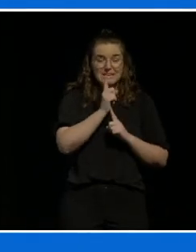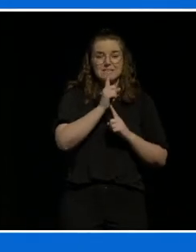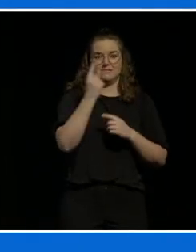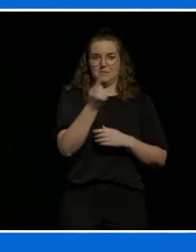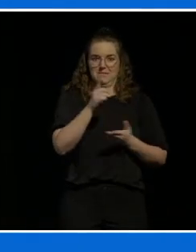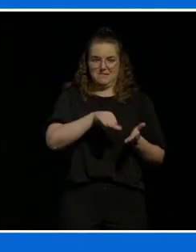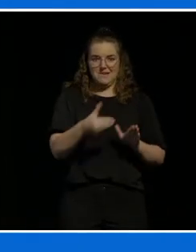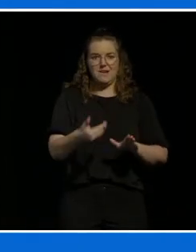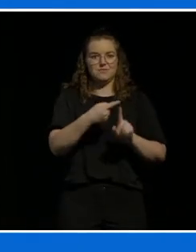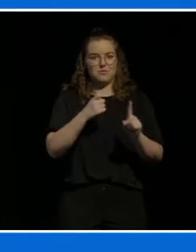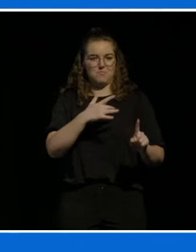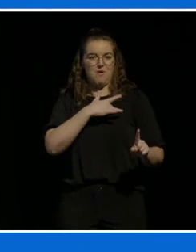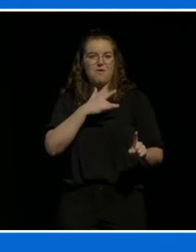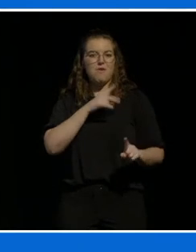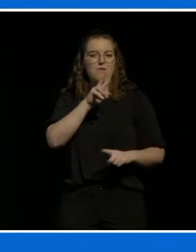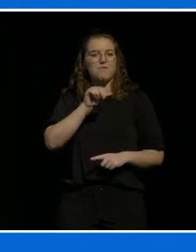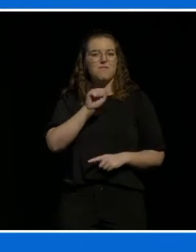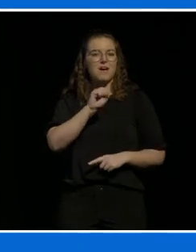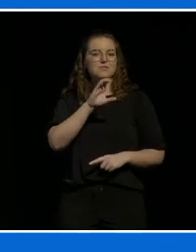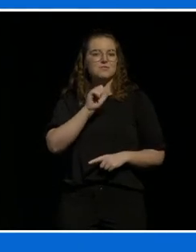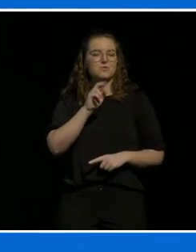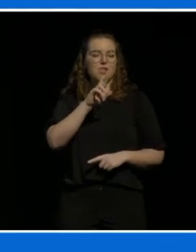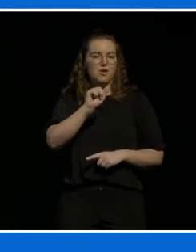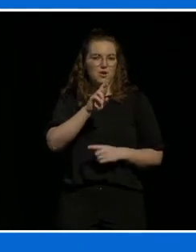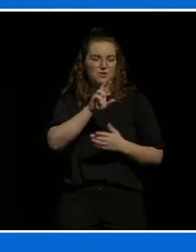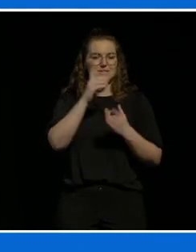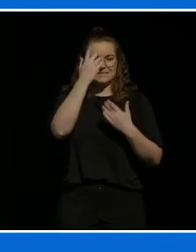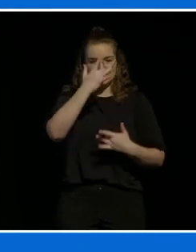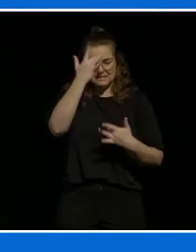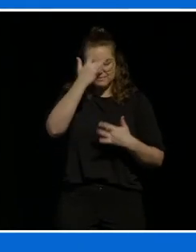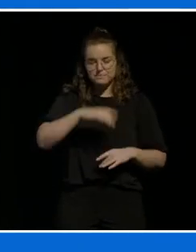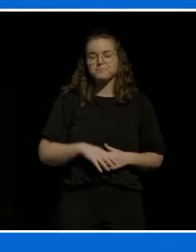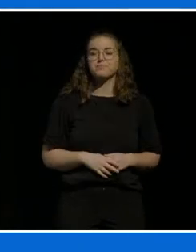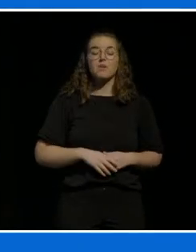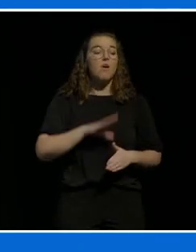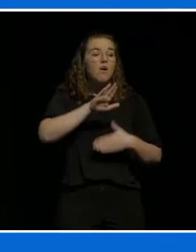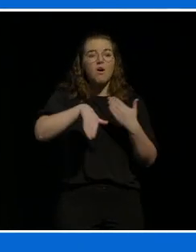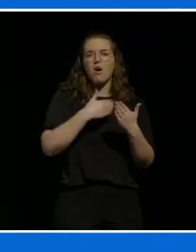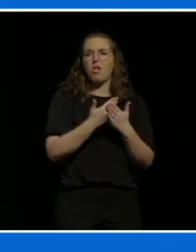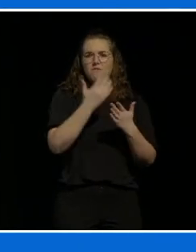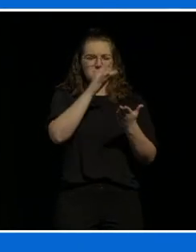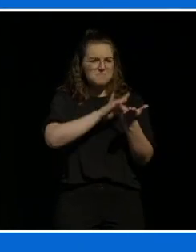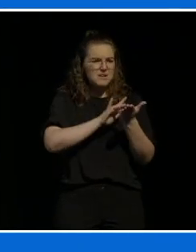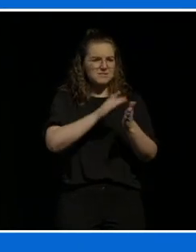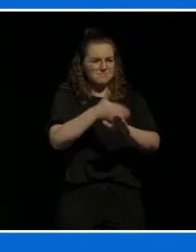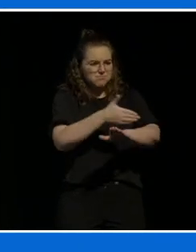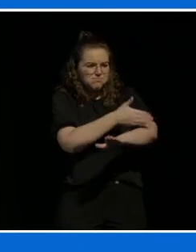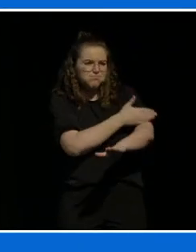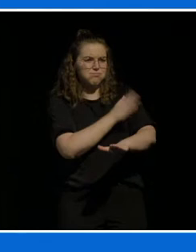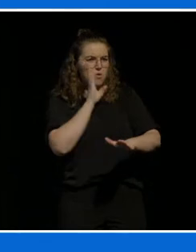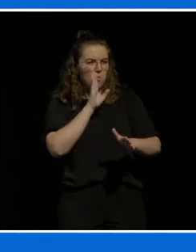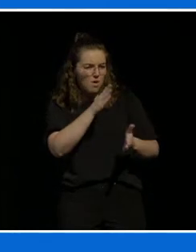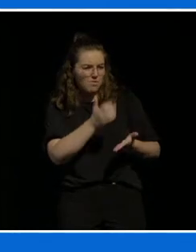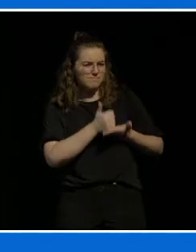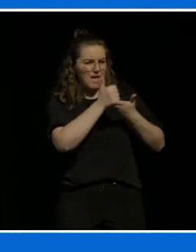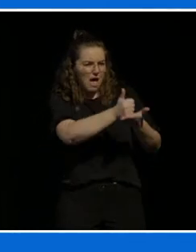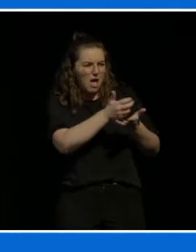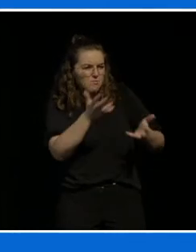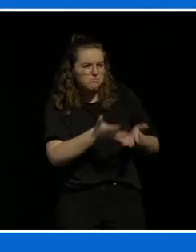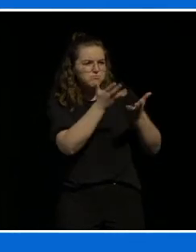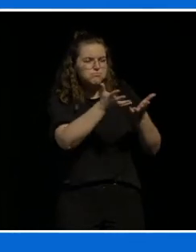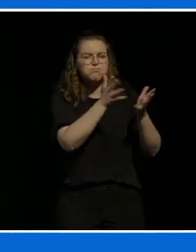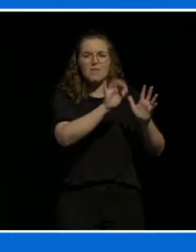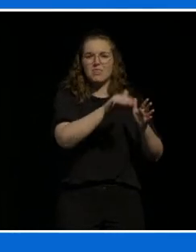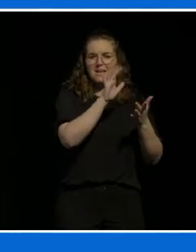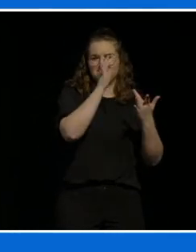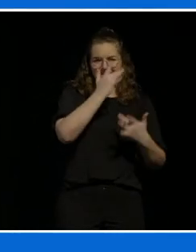food organizations, free health screenings, and advancements in medicine all help people with cardiovascular disease, access to